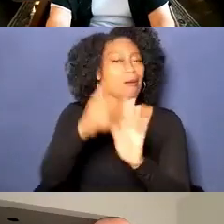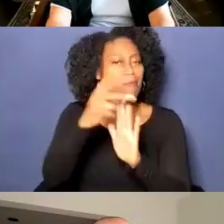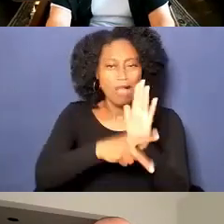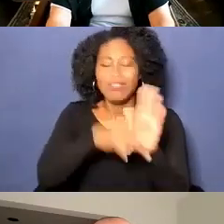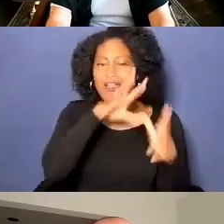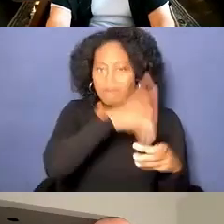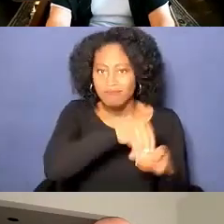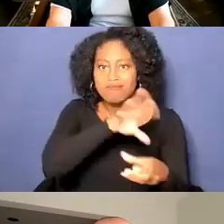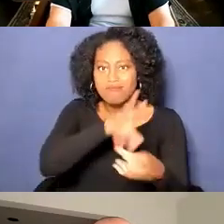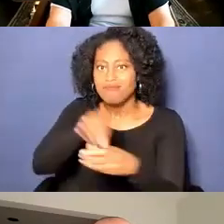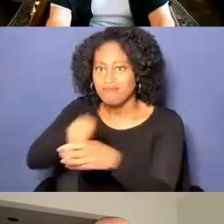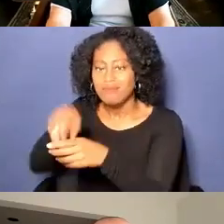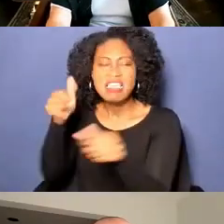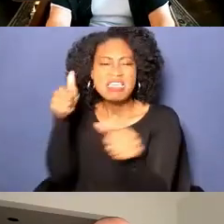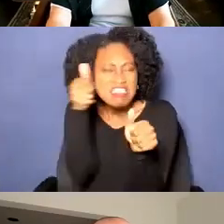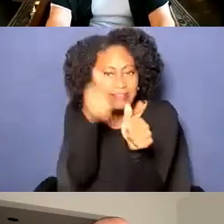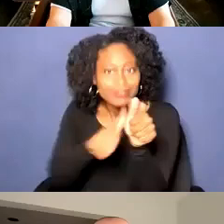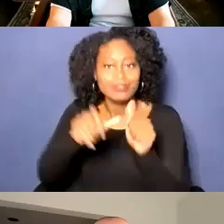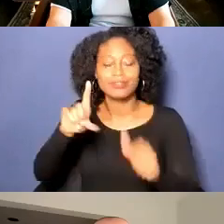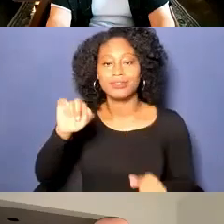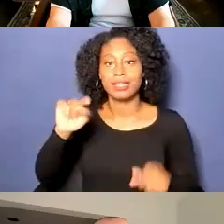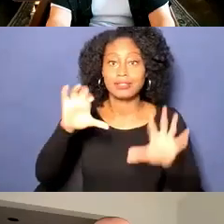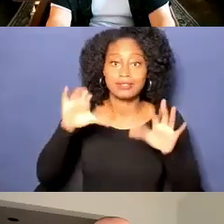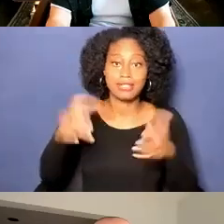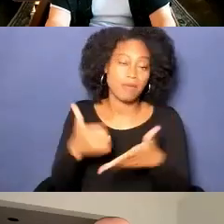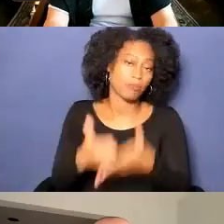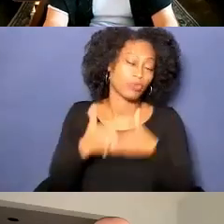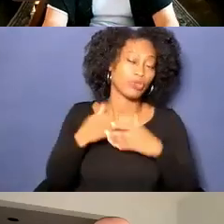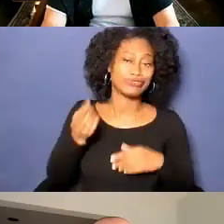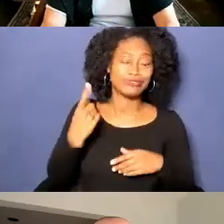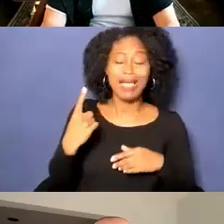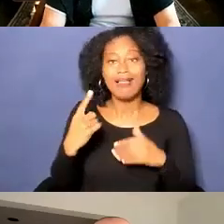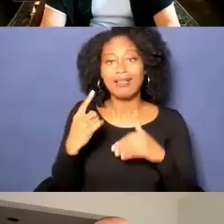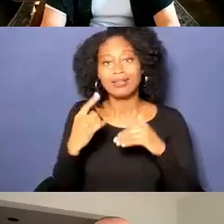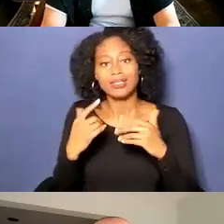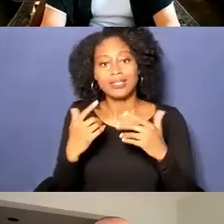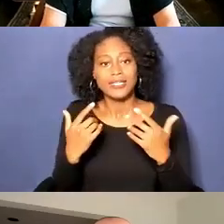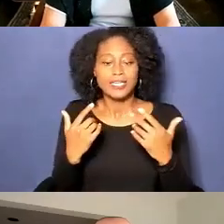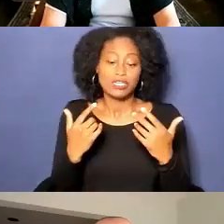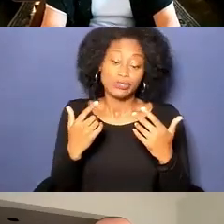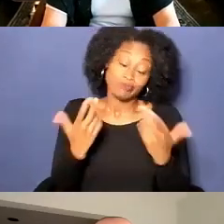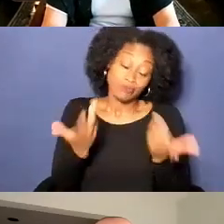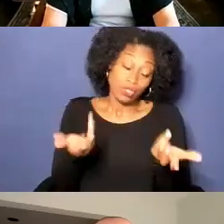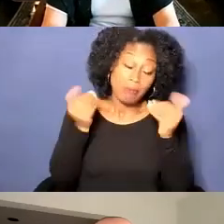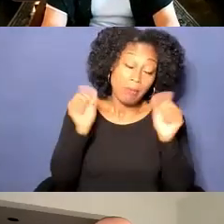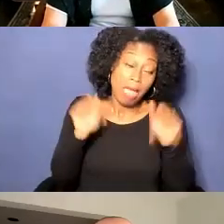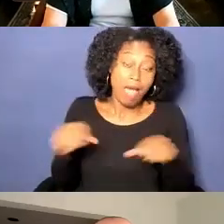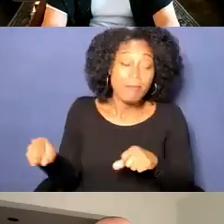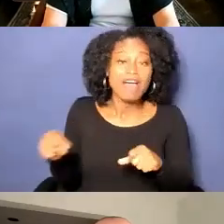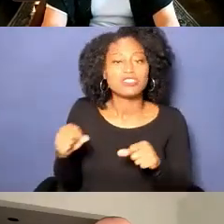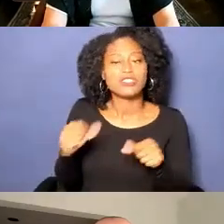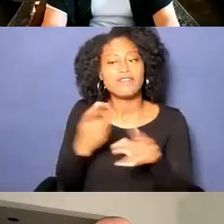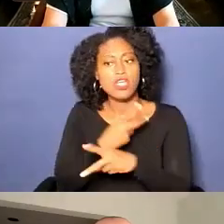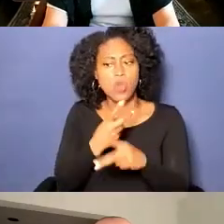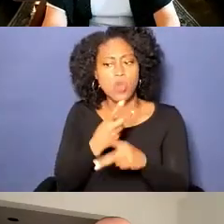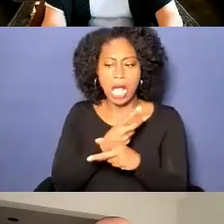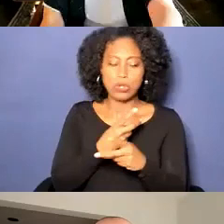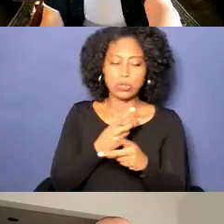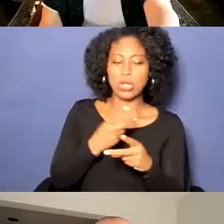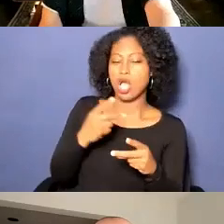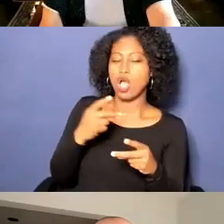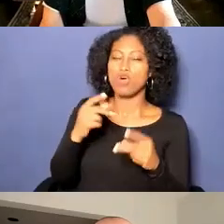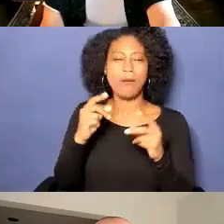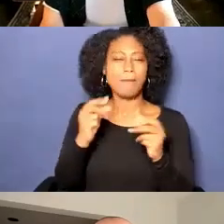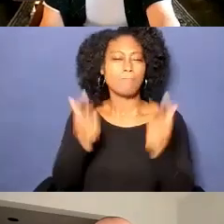it allows you to understand, to be able to build different kinds of quasi-experiments with these